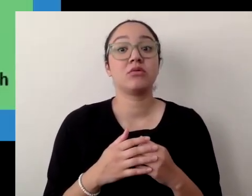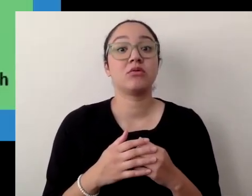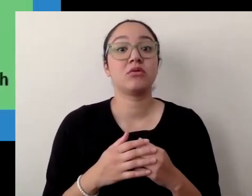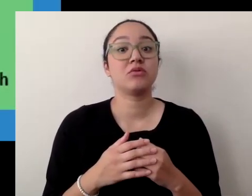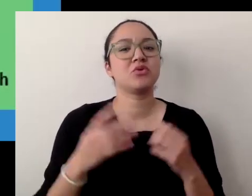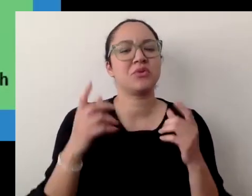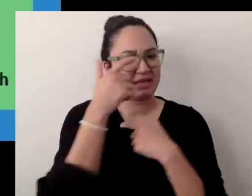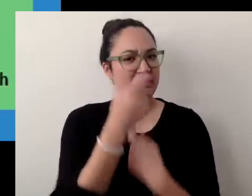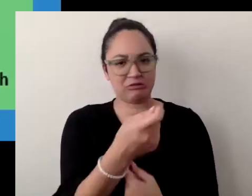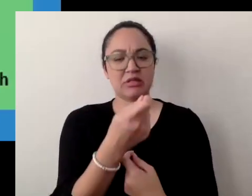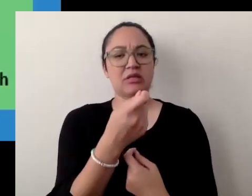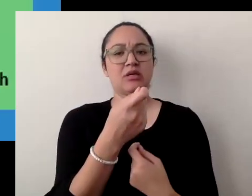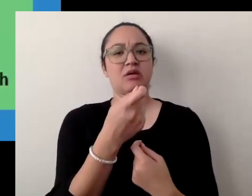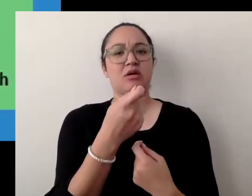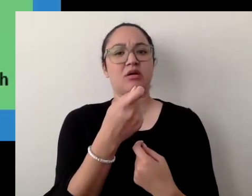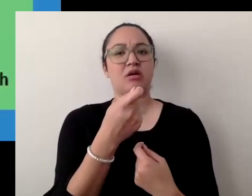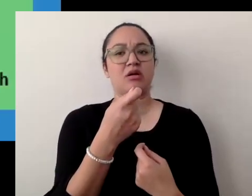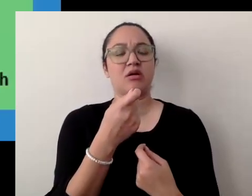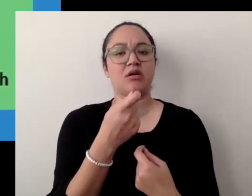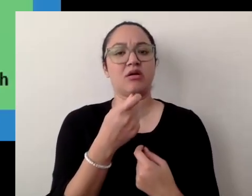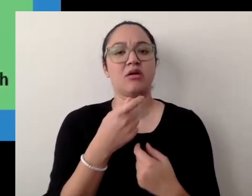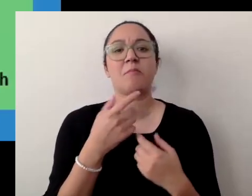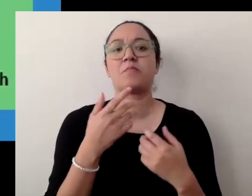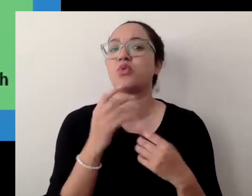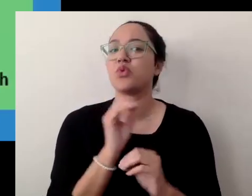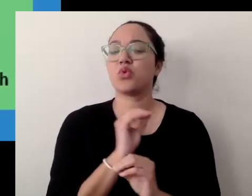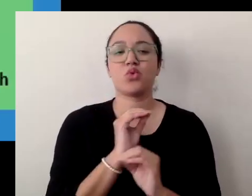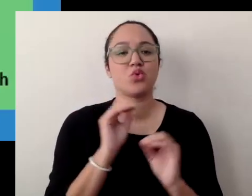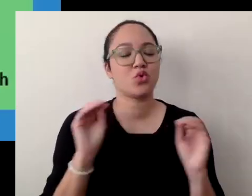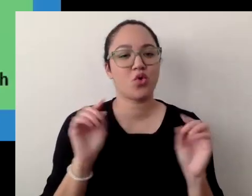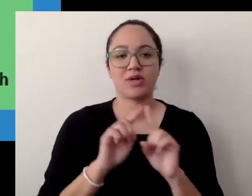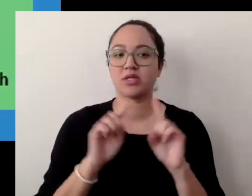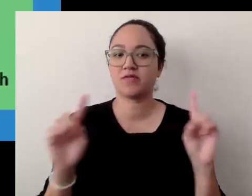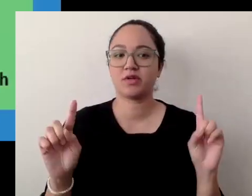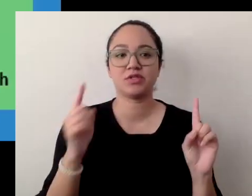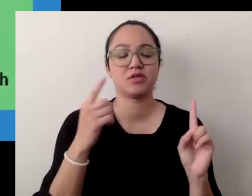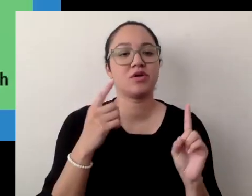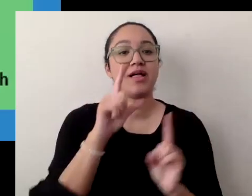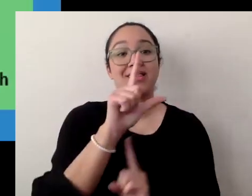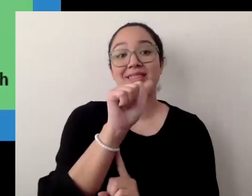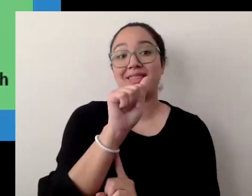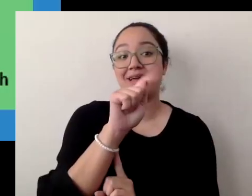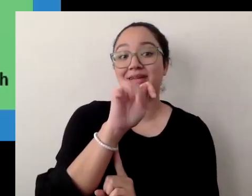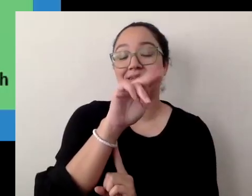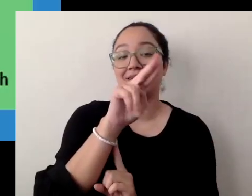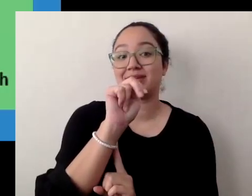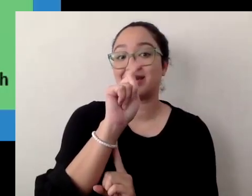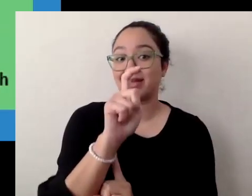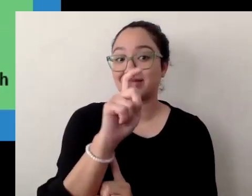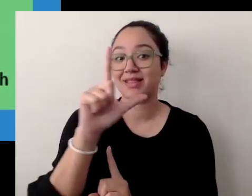What was really interesting is that there was no difference in the use of Latinx or